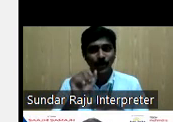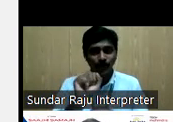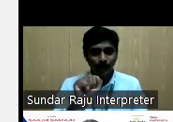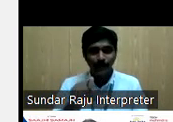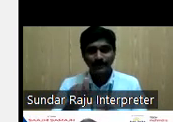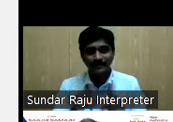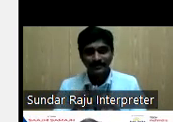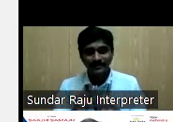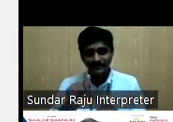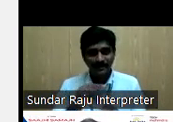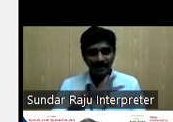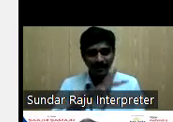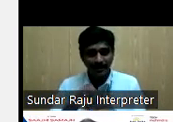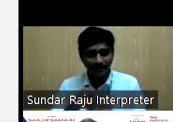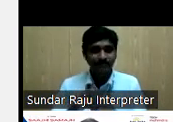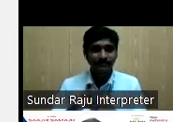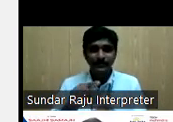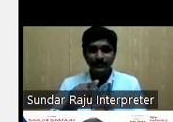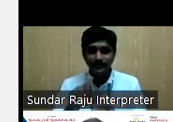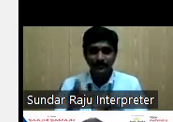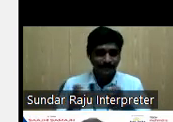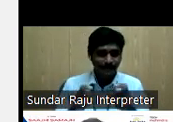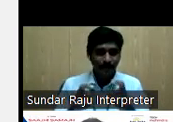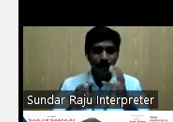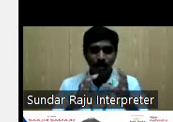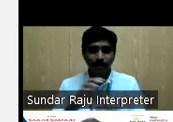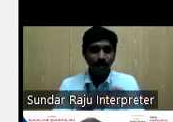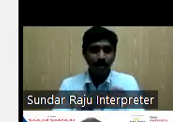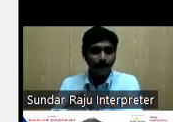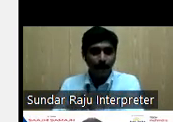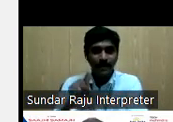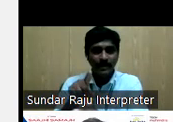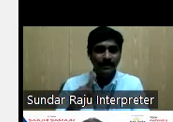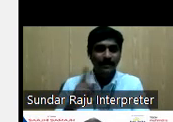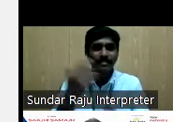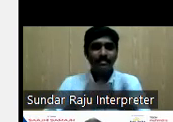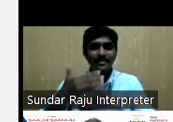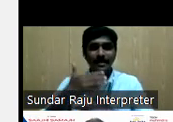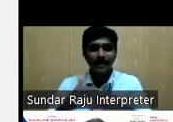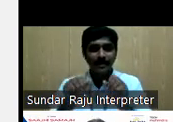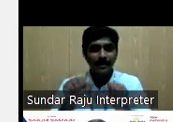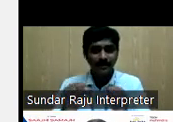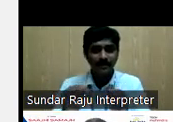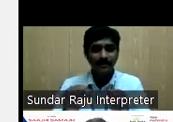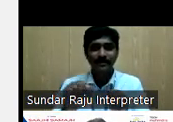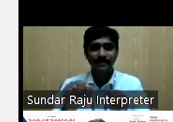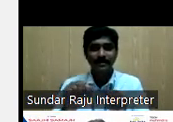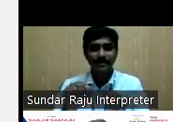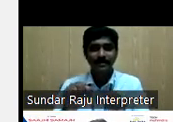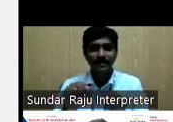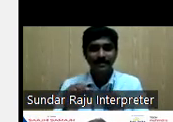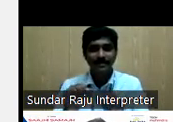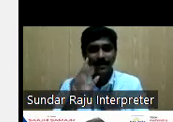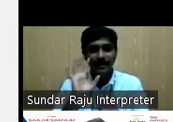event and panel discussion on empowering caregivers of persons with disabilities and their crucial role in ensuring